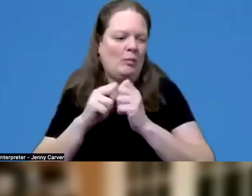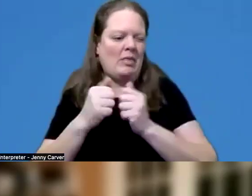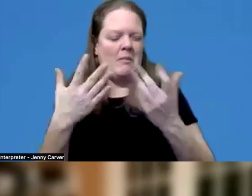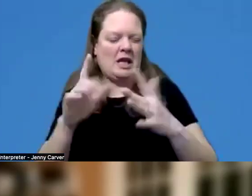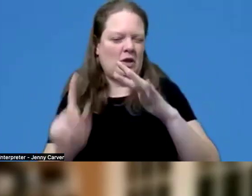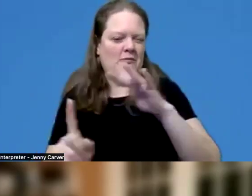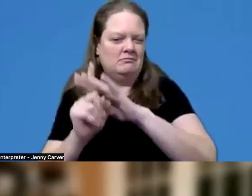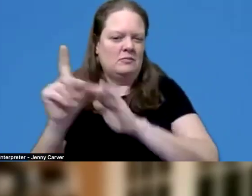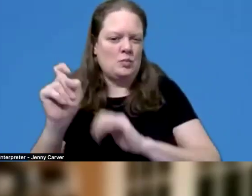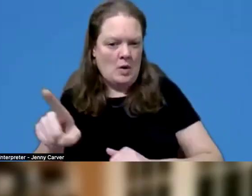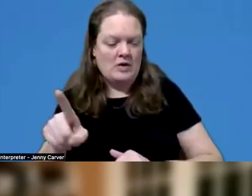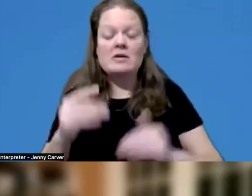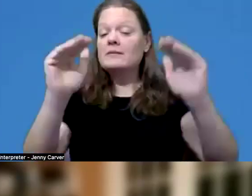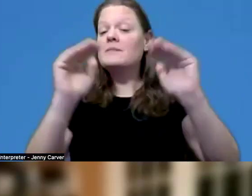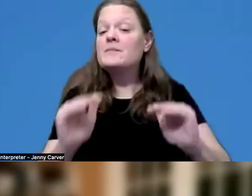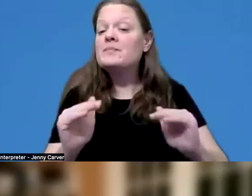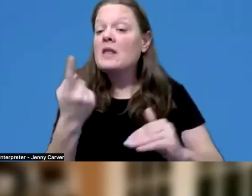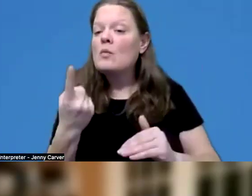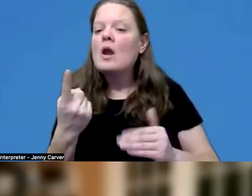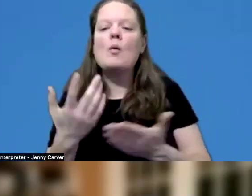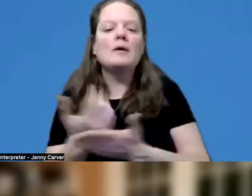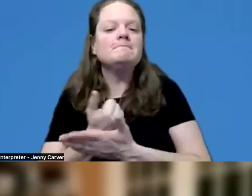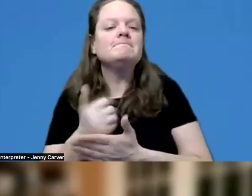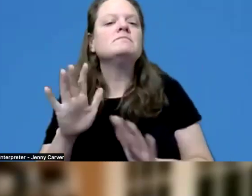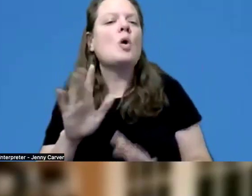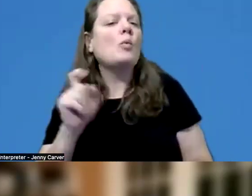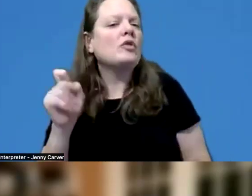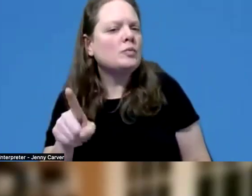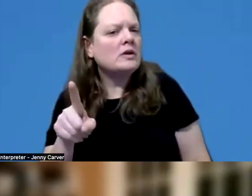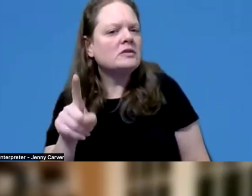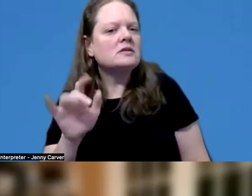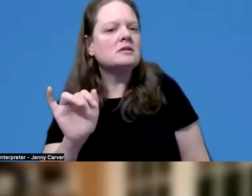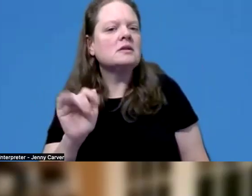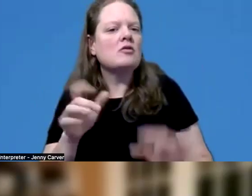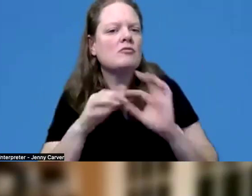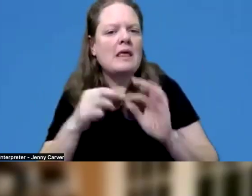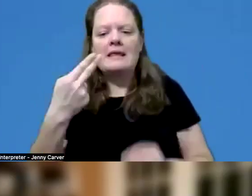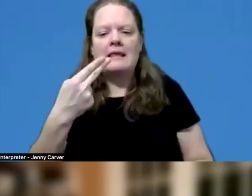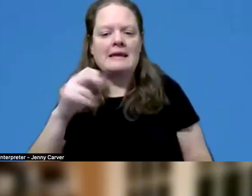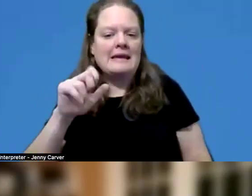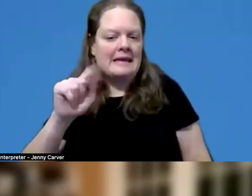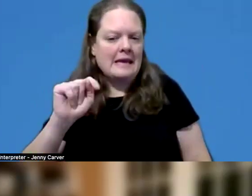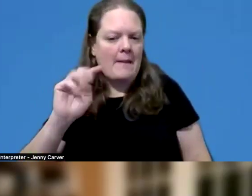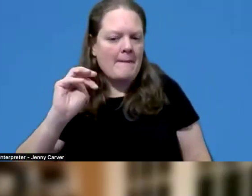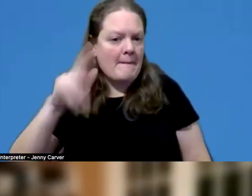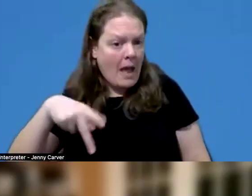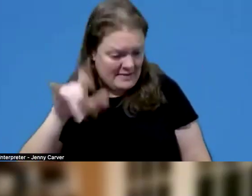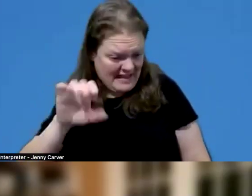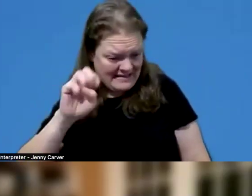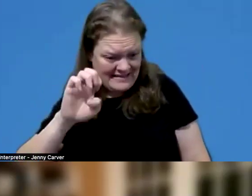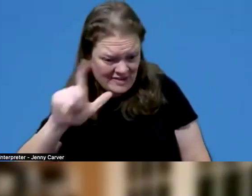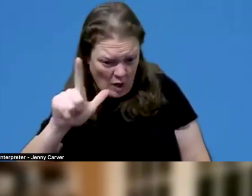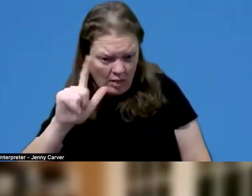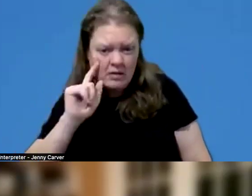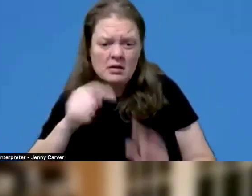like to lean on is, there was a question here about the heat map. Is the heat map seasonal? Is that